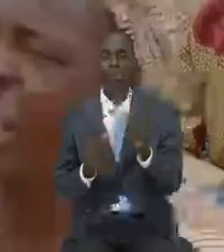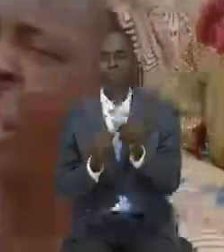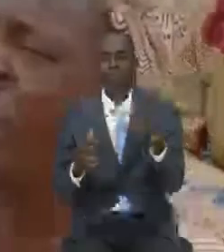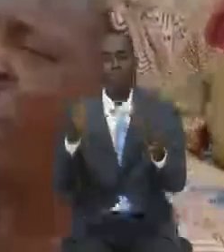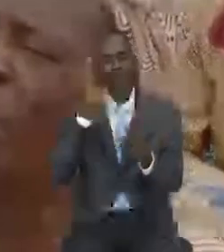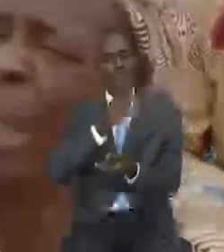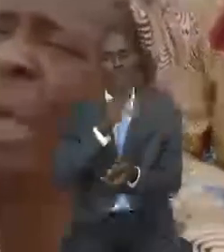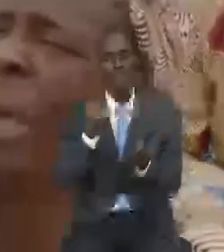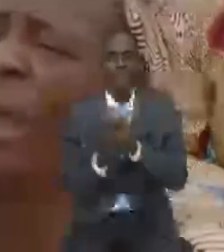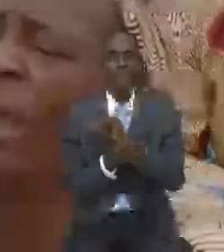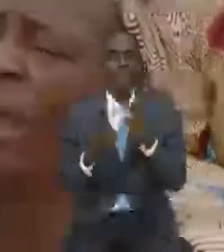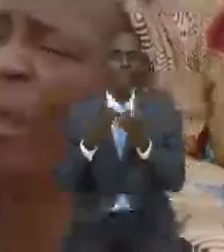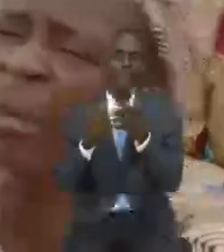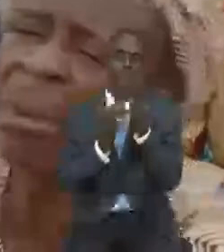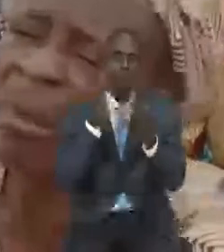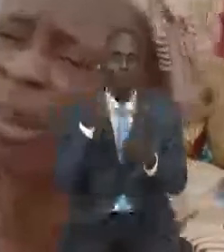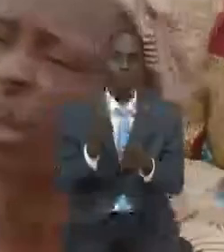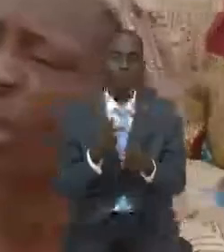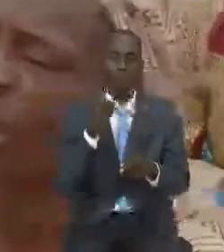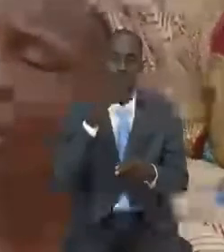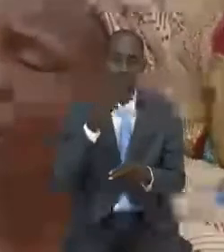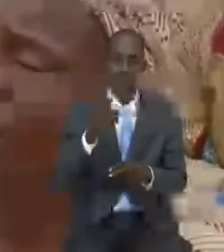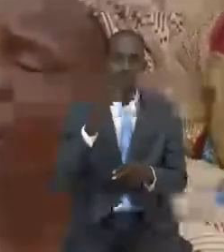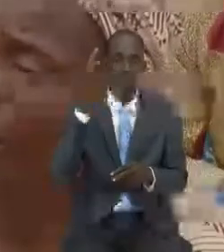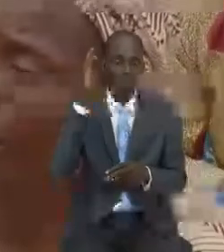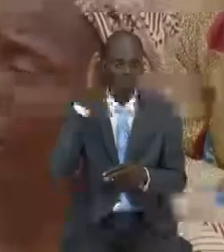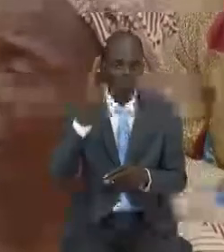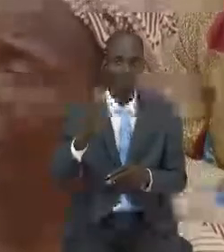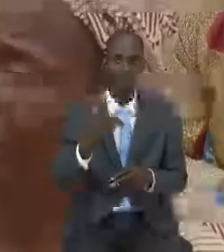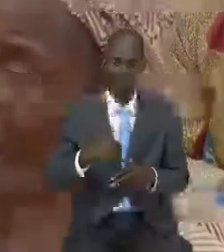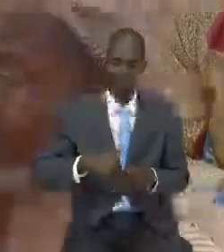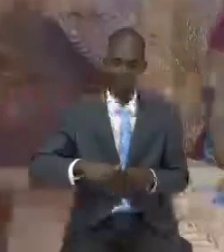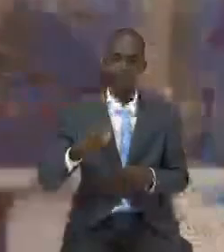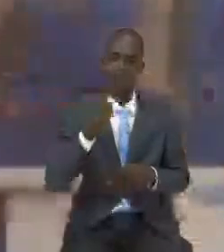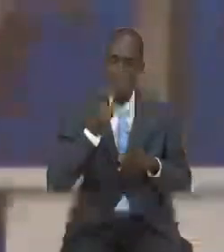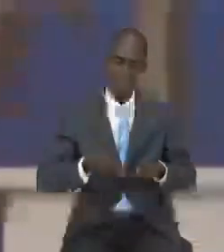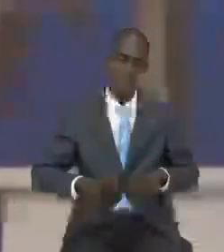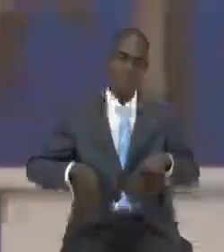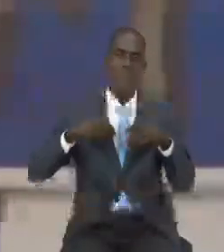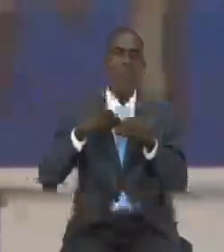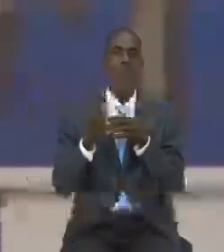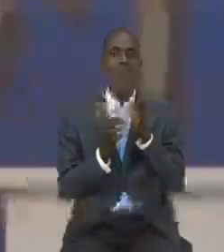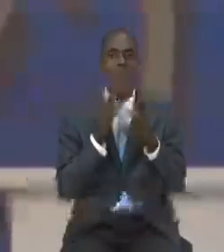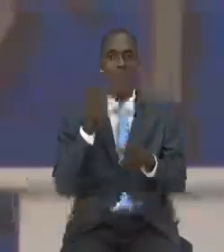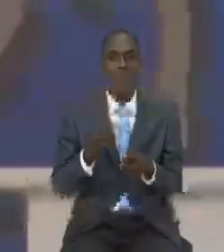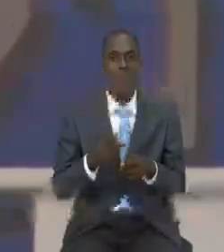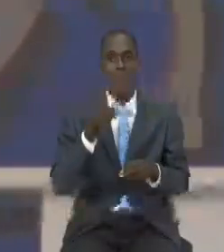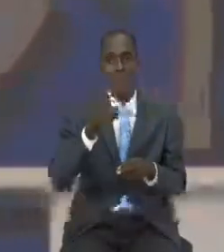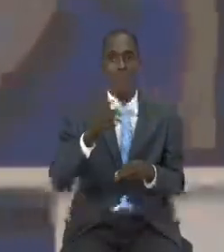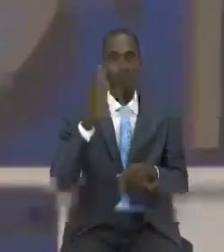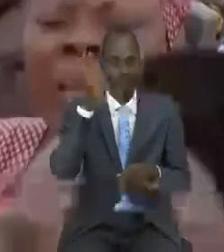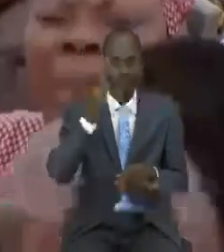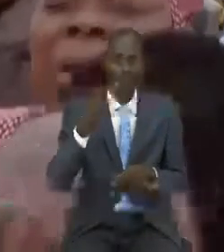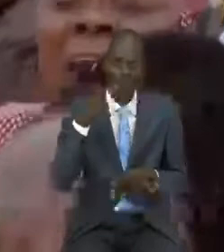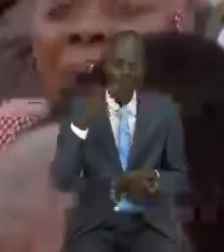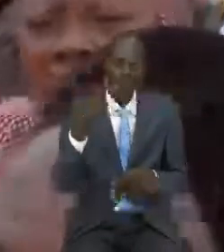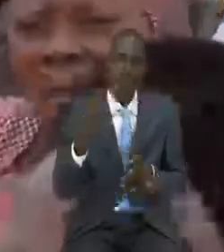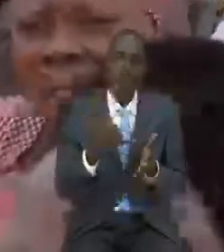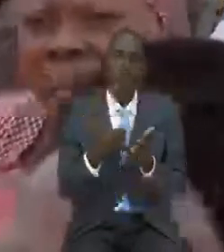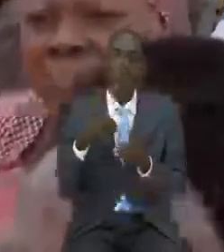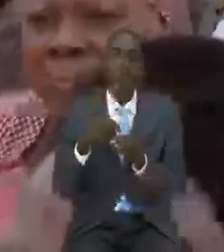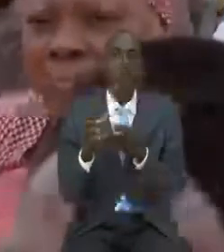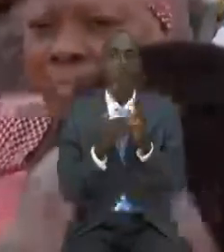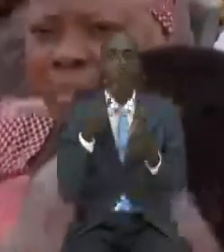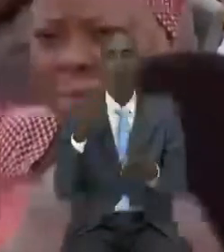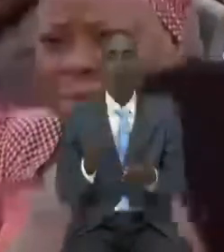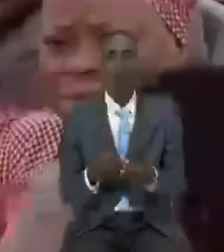change. You will still be alive. You will see. And so